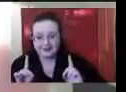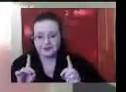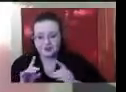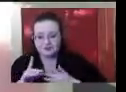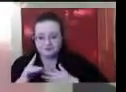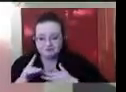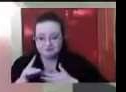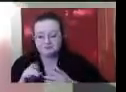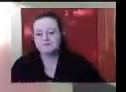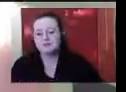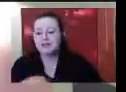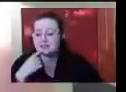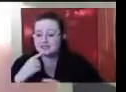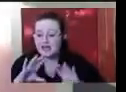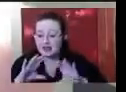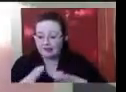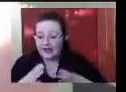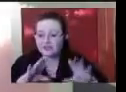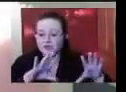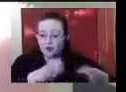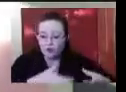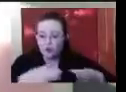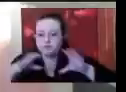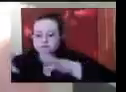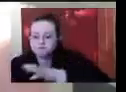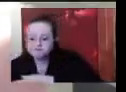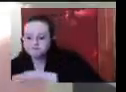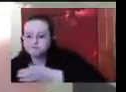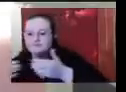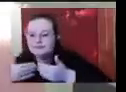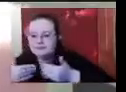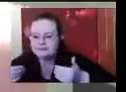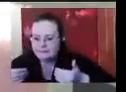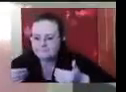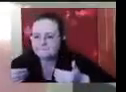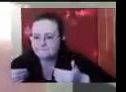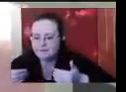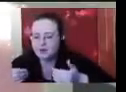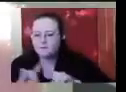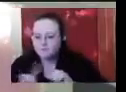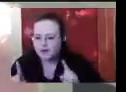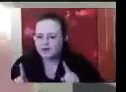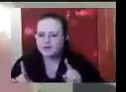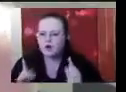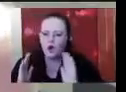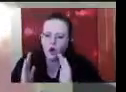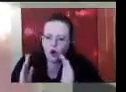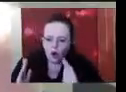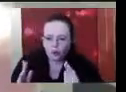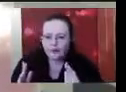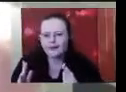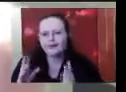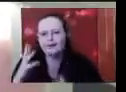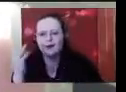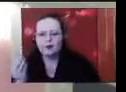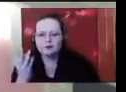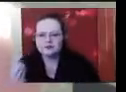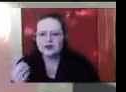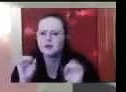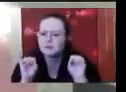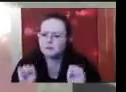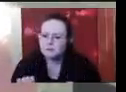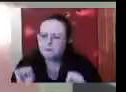classroom cohorts will still exist, yet children will be able to use common areas and possibly mixing